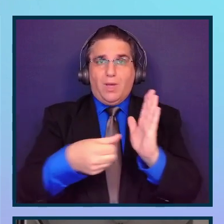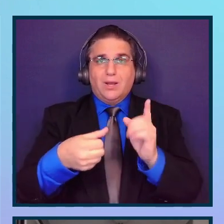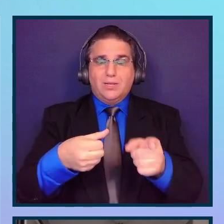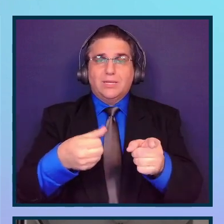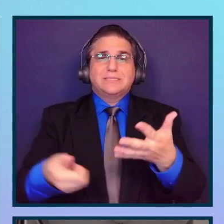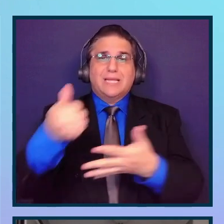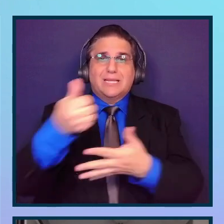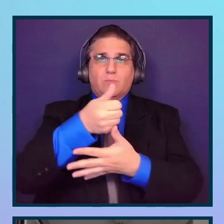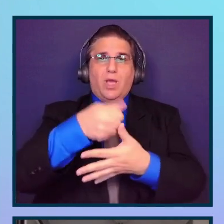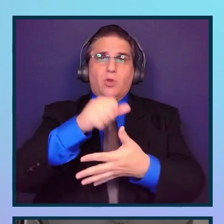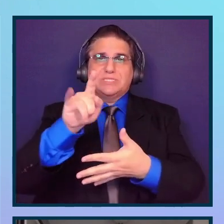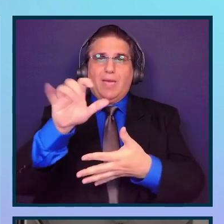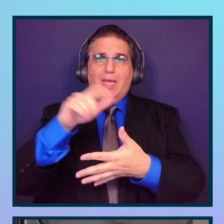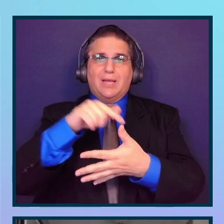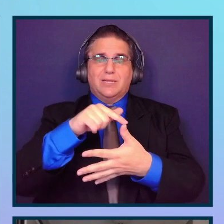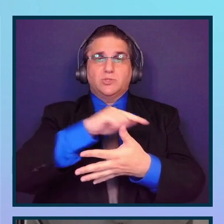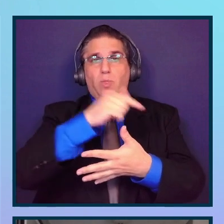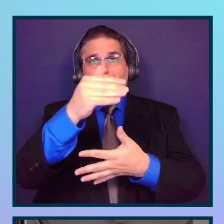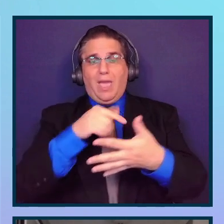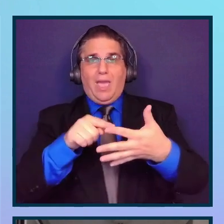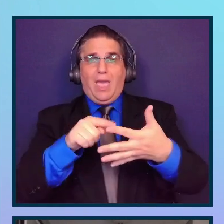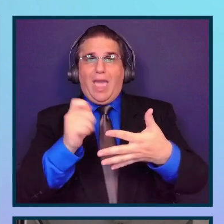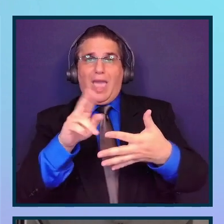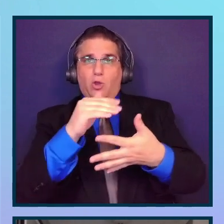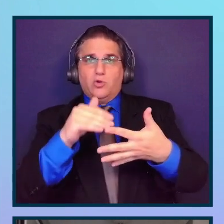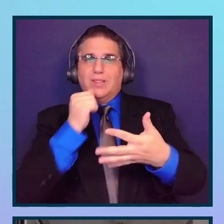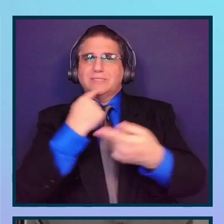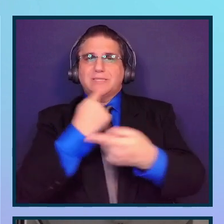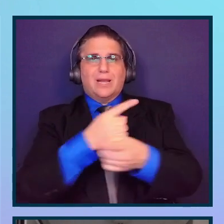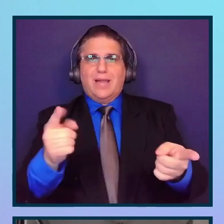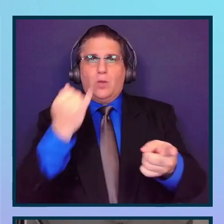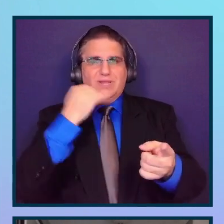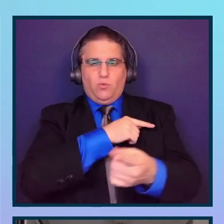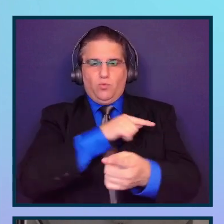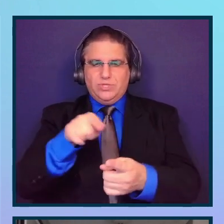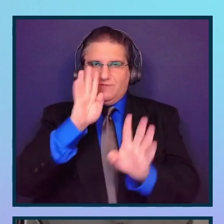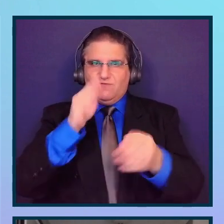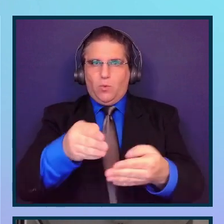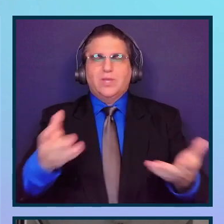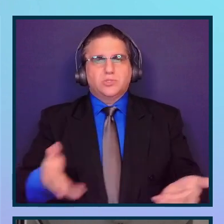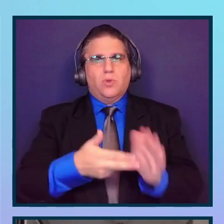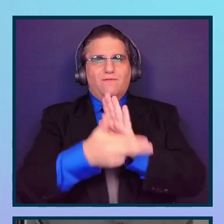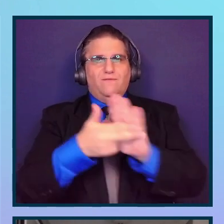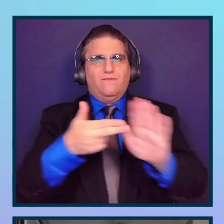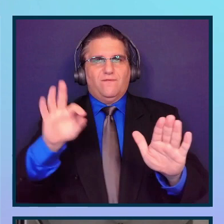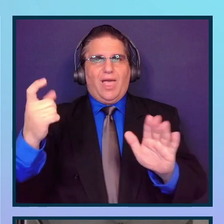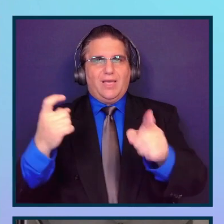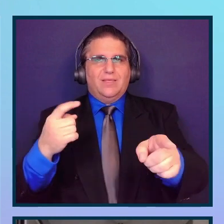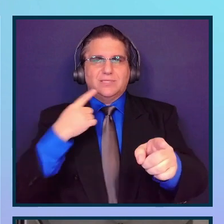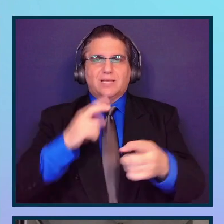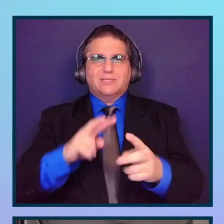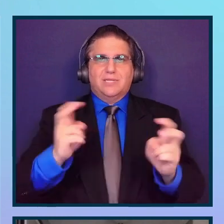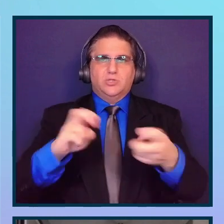primary semantics, and so the anchor underneath is not announced if it receives focus. So we will flag this as an issue to help